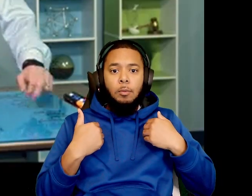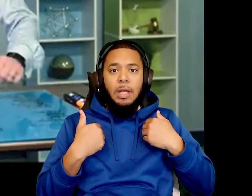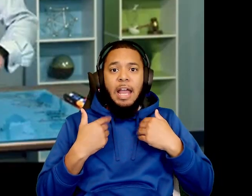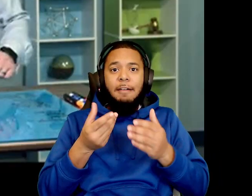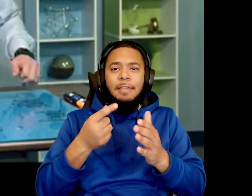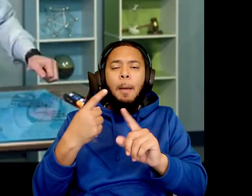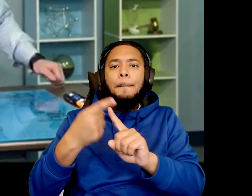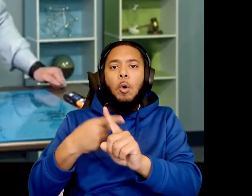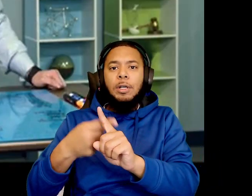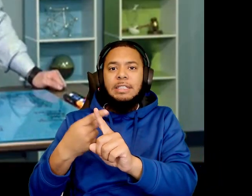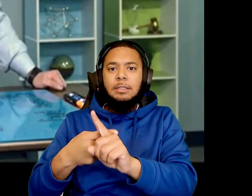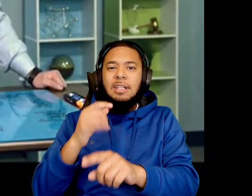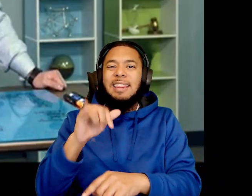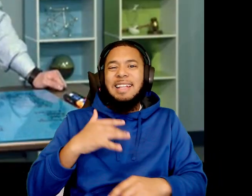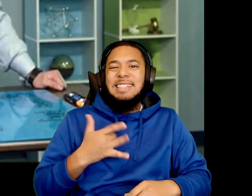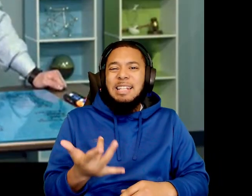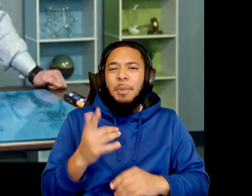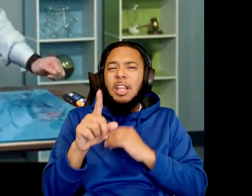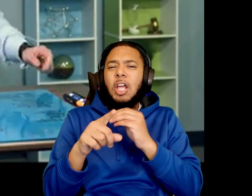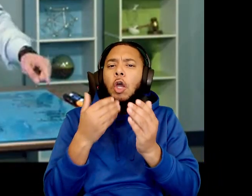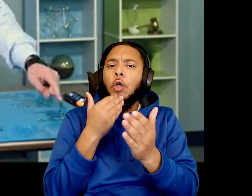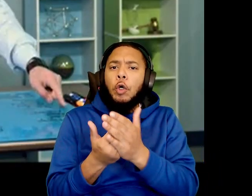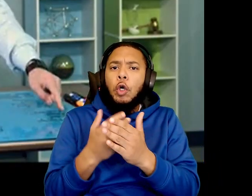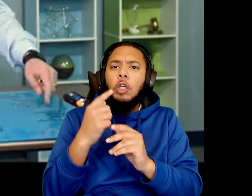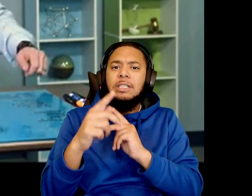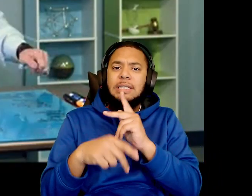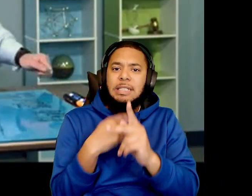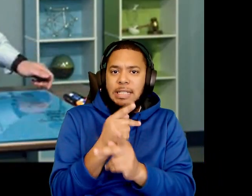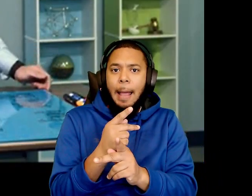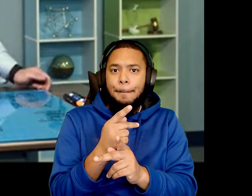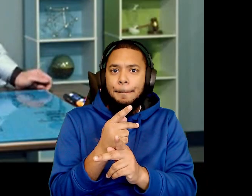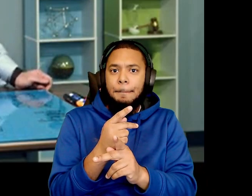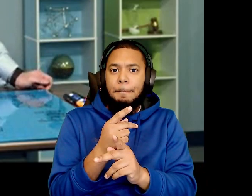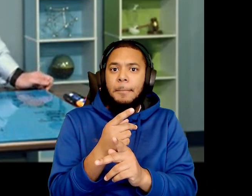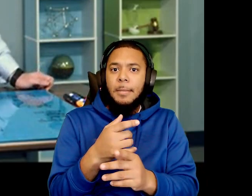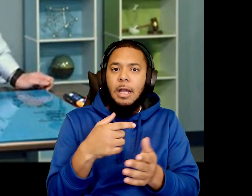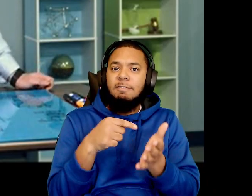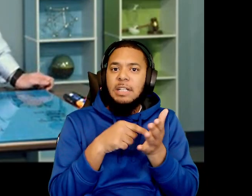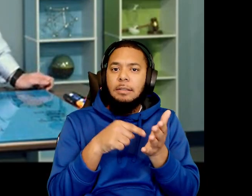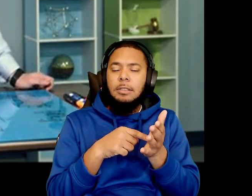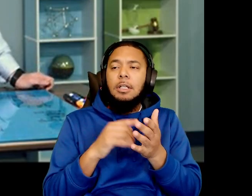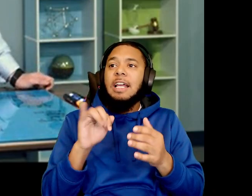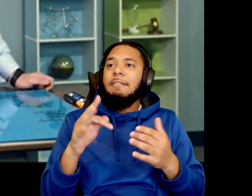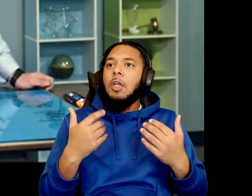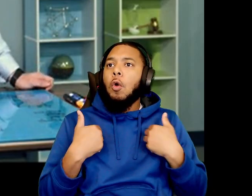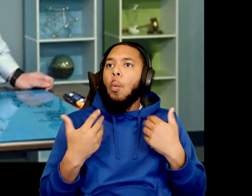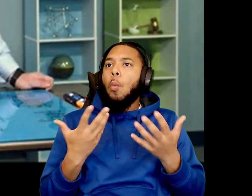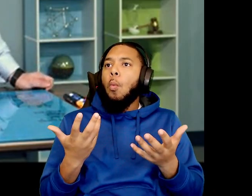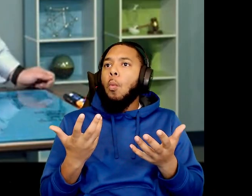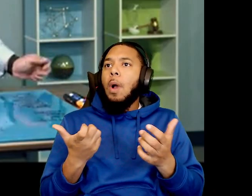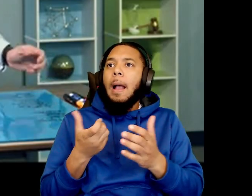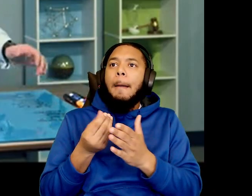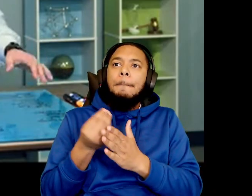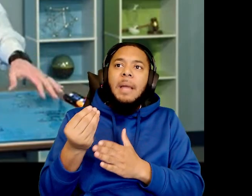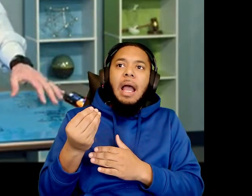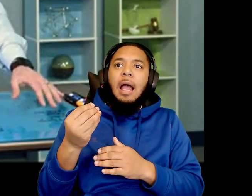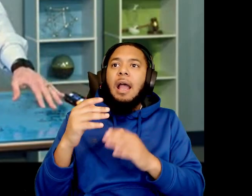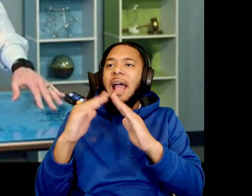this is typically a good type of debt. So if you want to buy a house, like an apartment, condo,